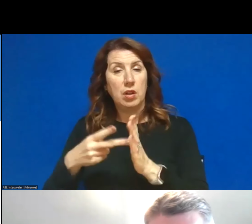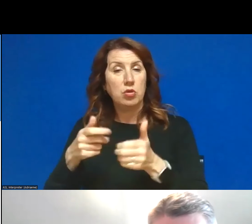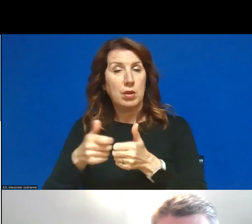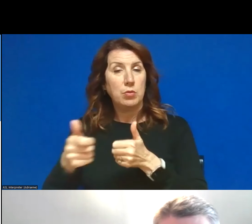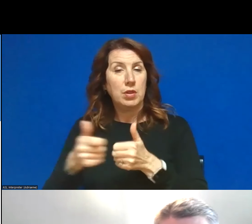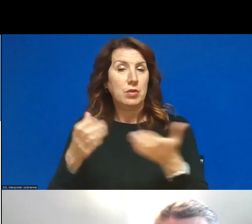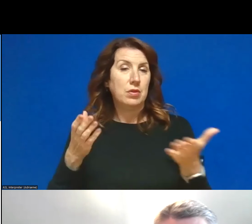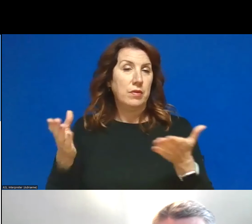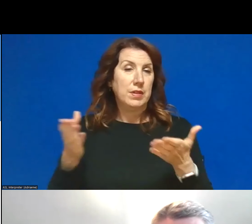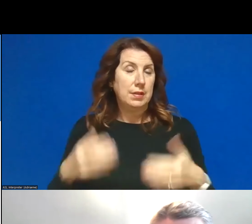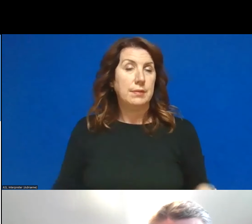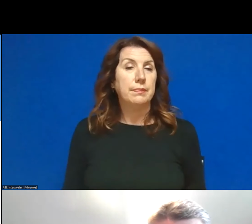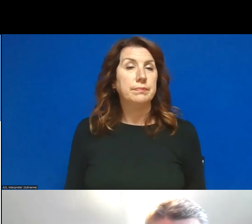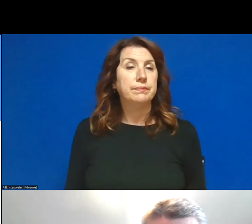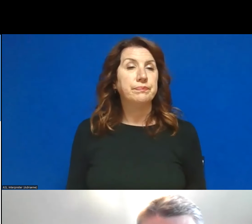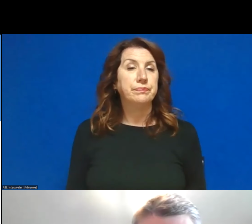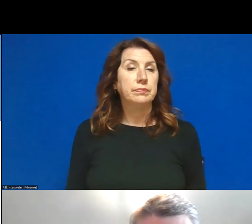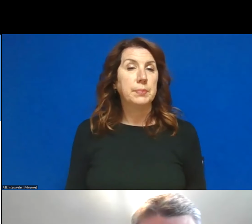Next slide, please.